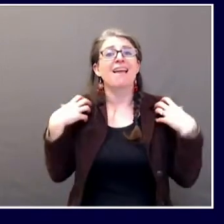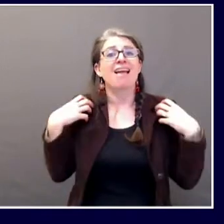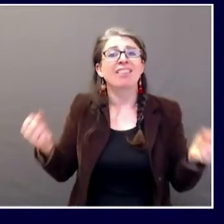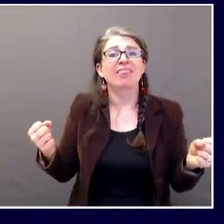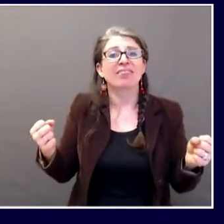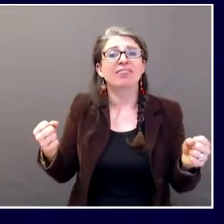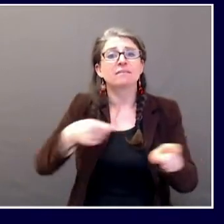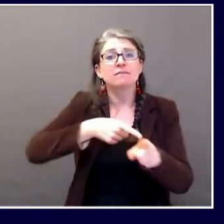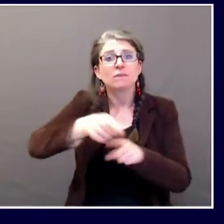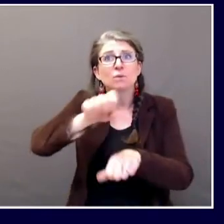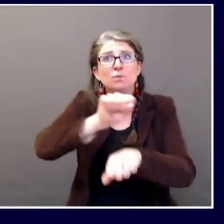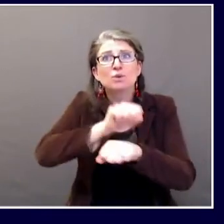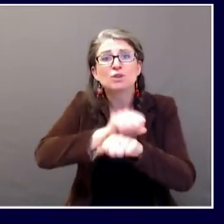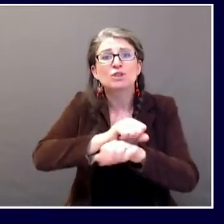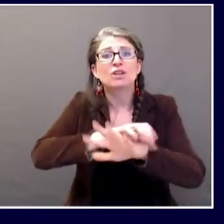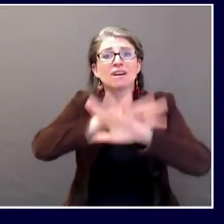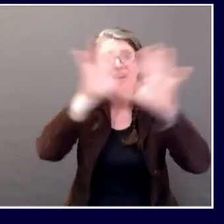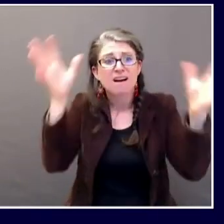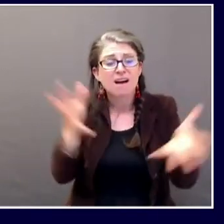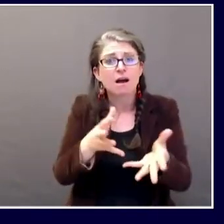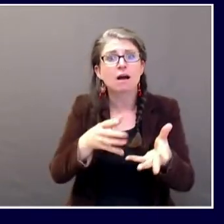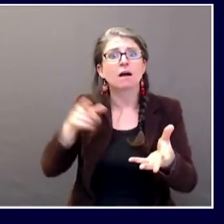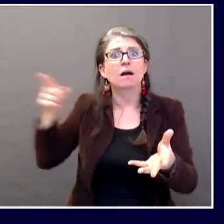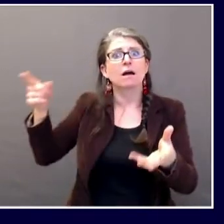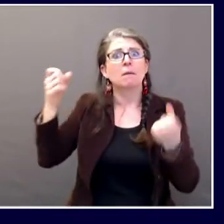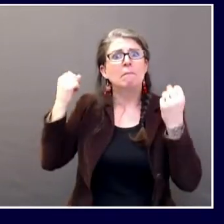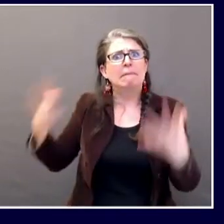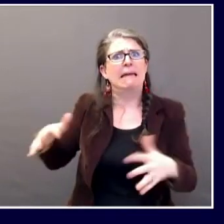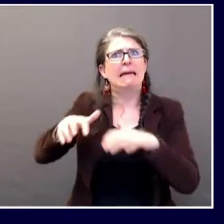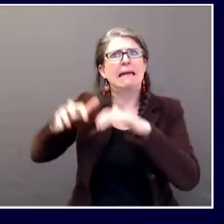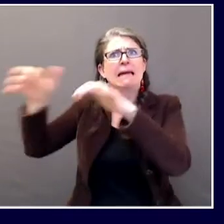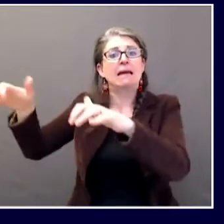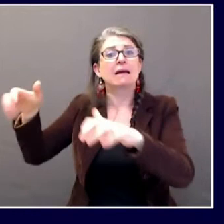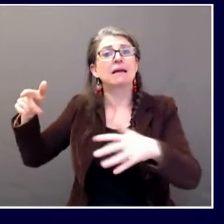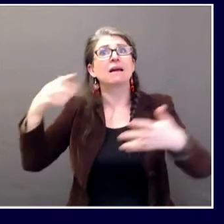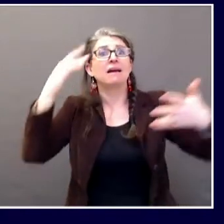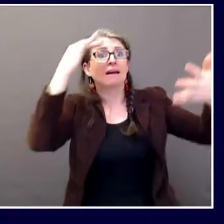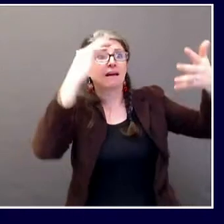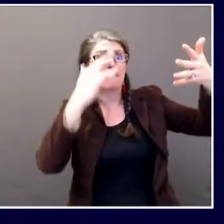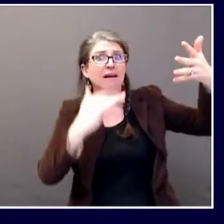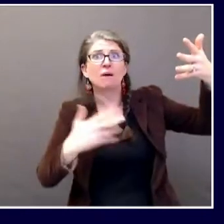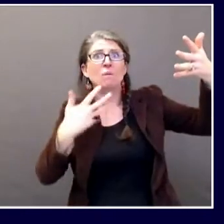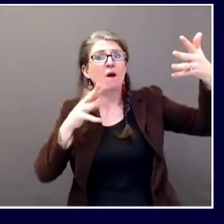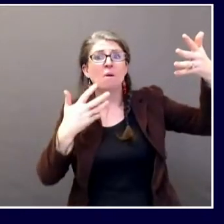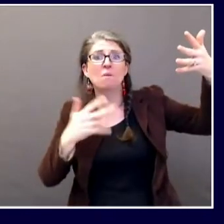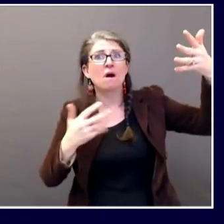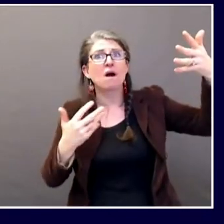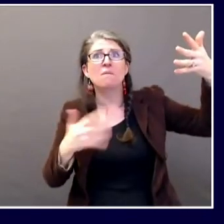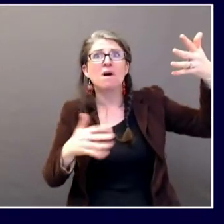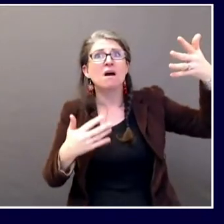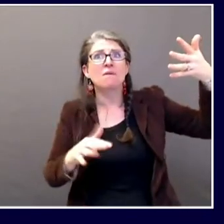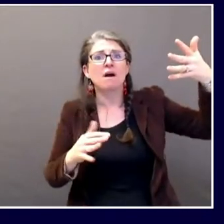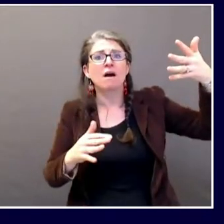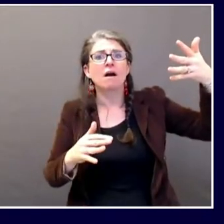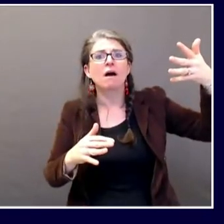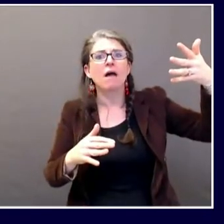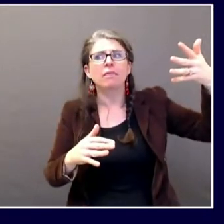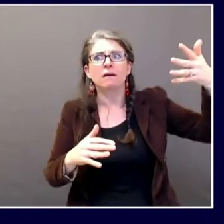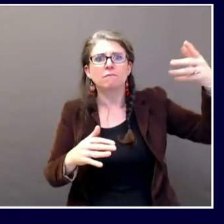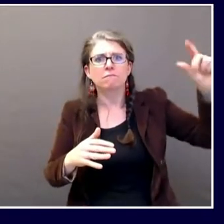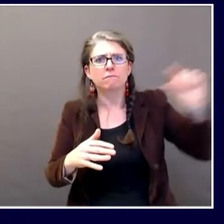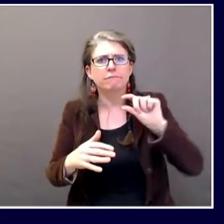other states where the supply has not met the demand, a large number of sites have had to